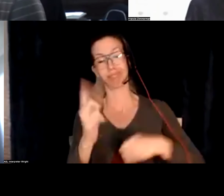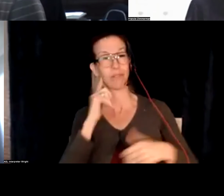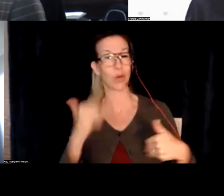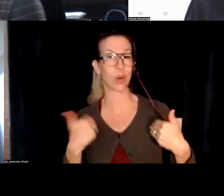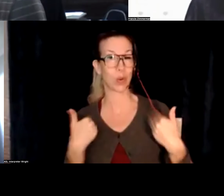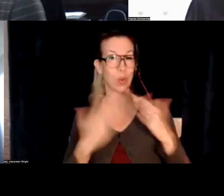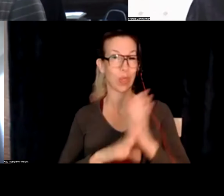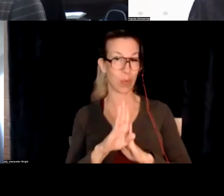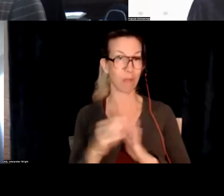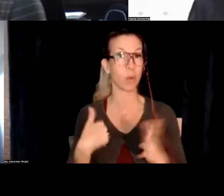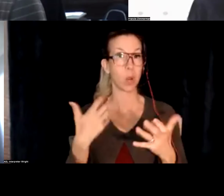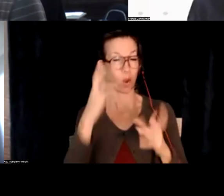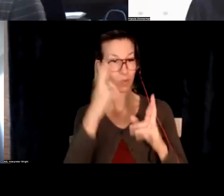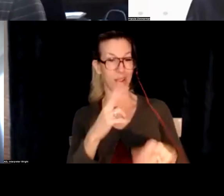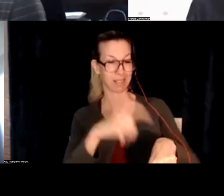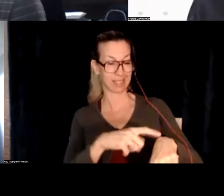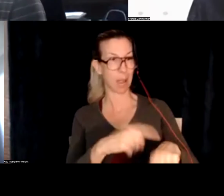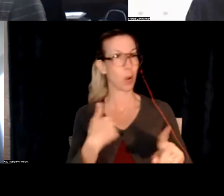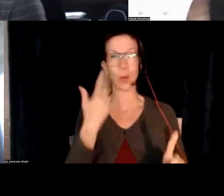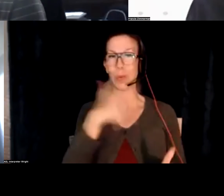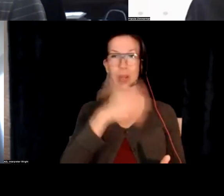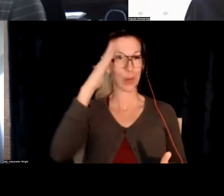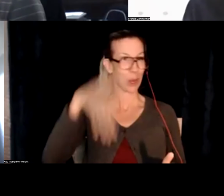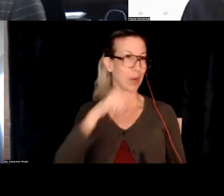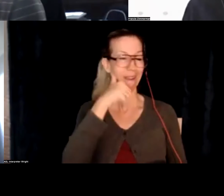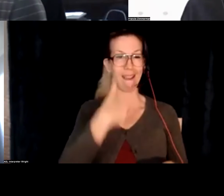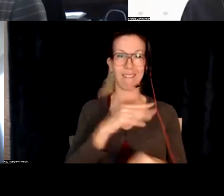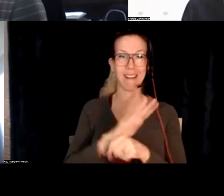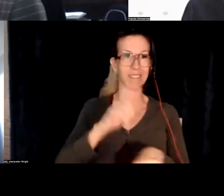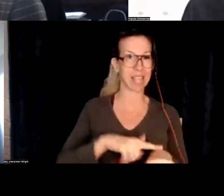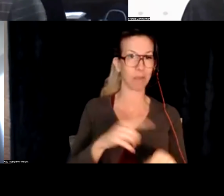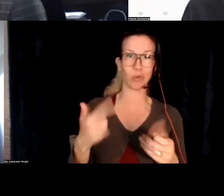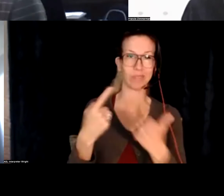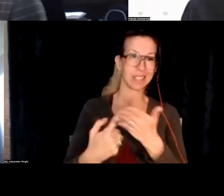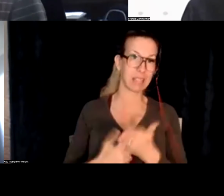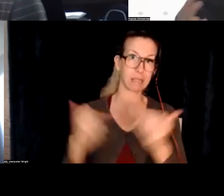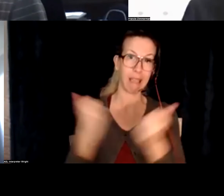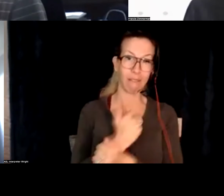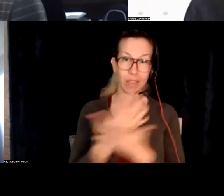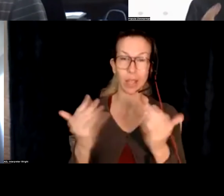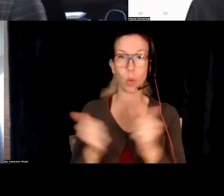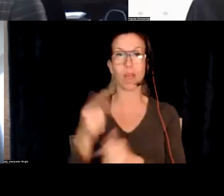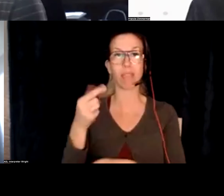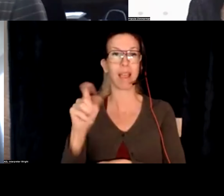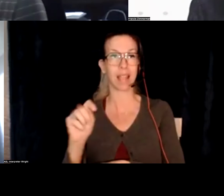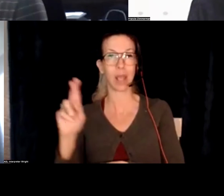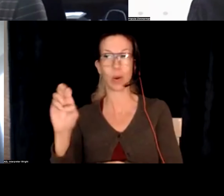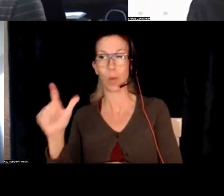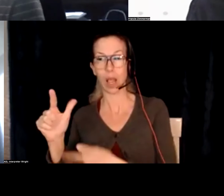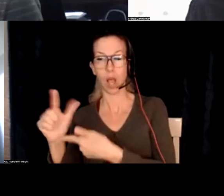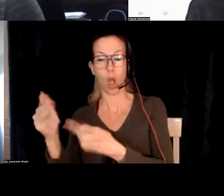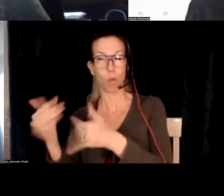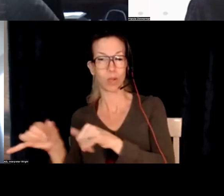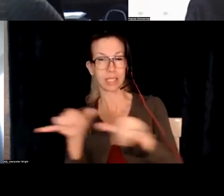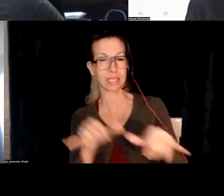about timing, that we wouldn't also be able to cover everything that we've done with getREAL, which is similar to Youth Thrive, worked in a